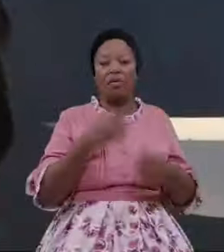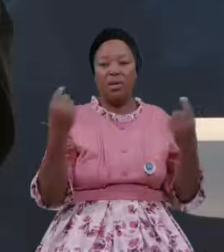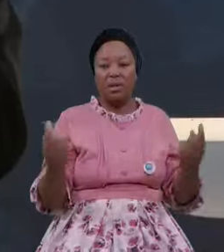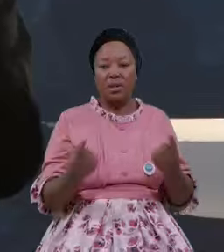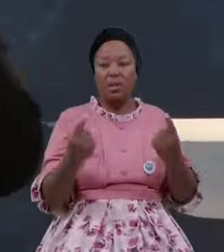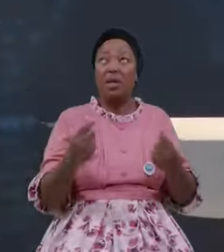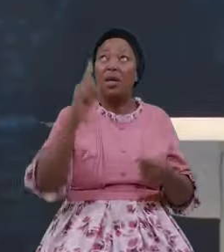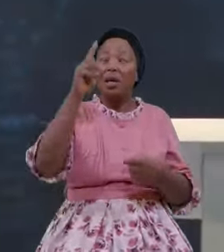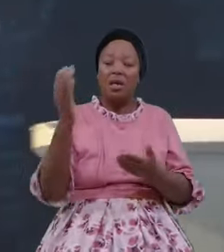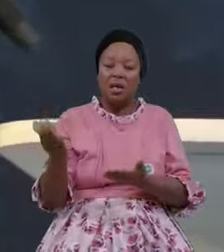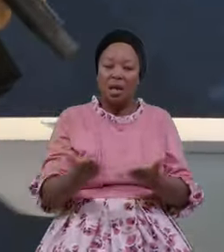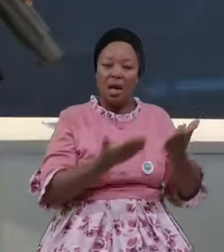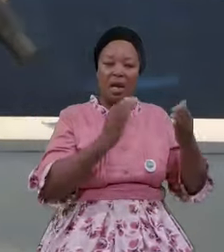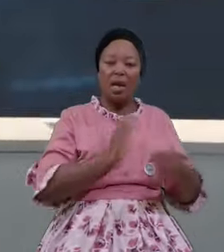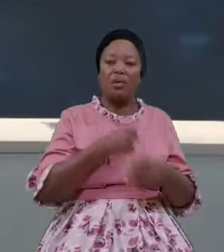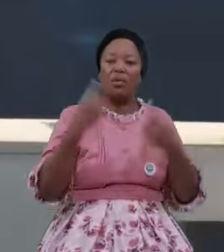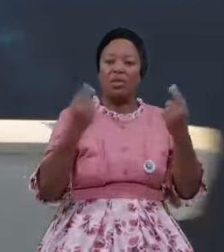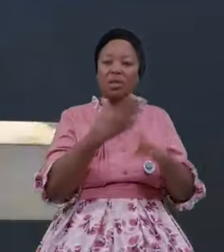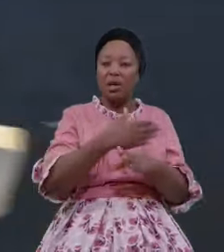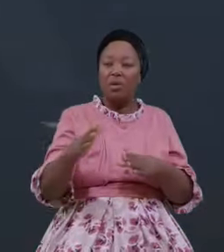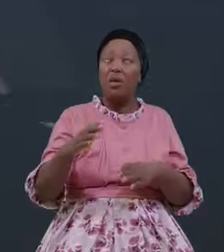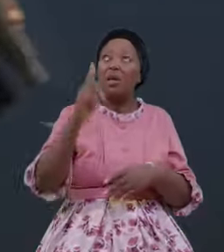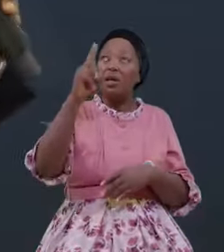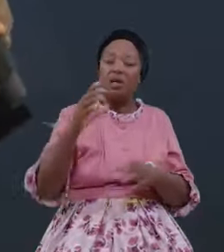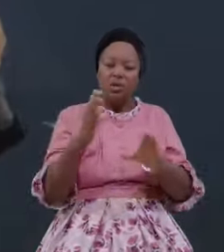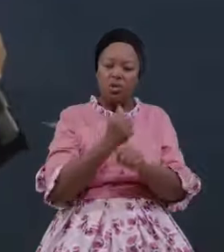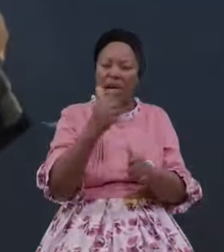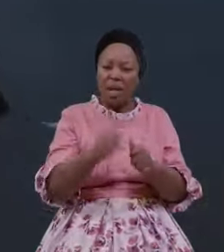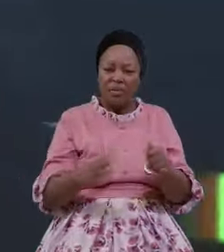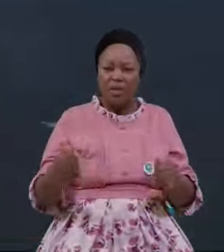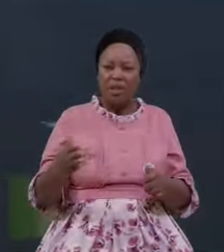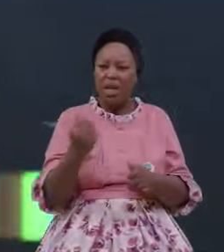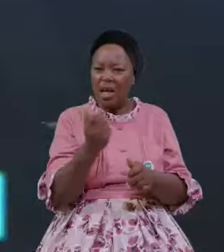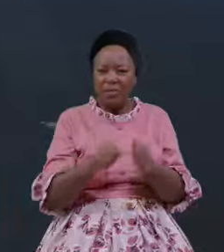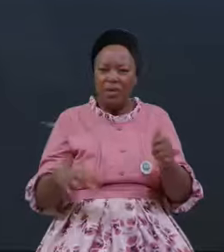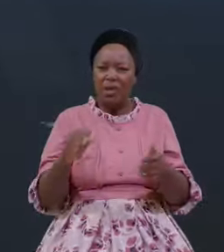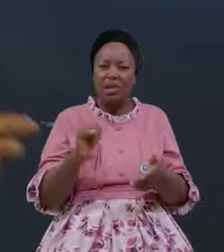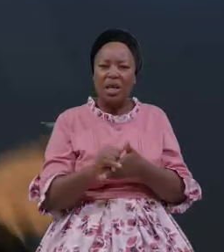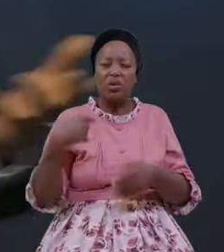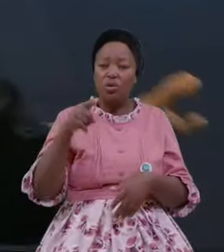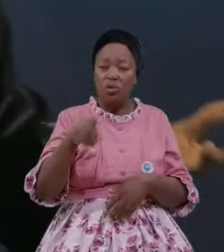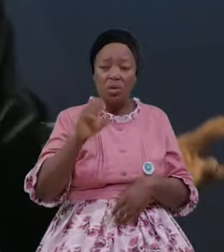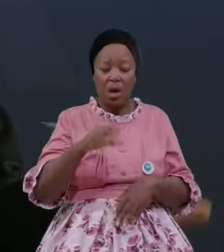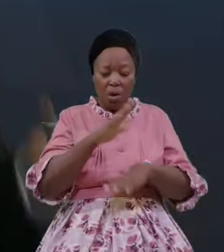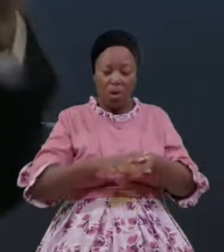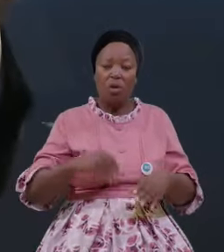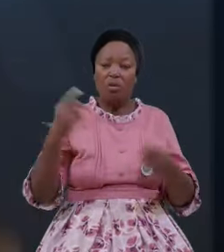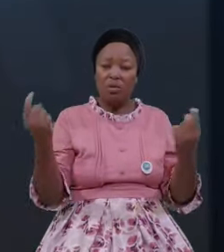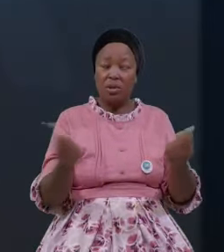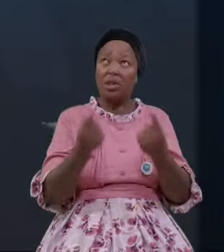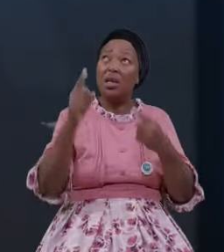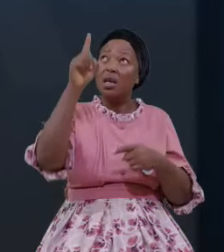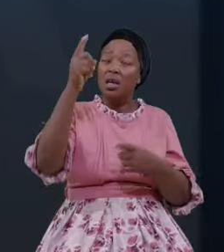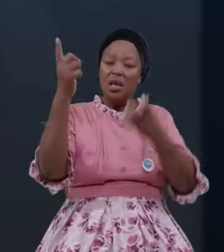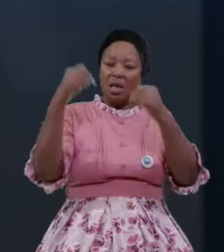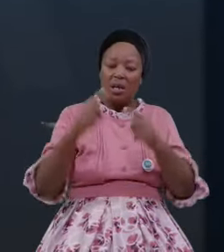sins away. He took everything, literally, everything you call sin, he came to take and carry